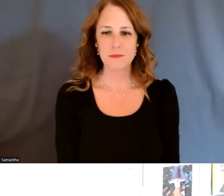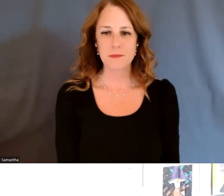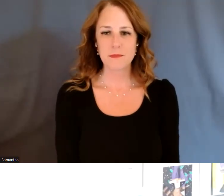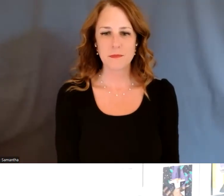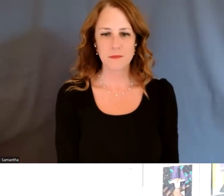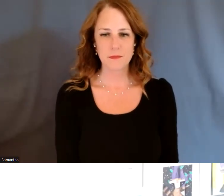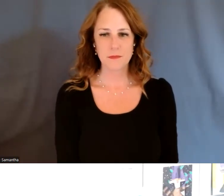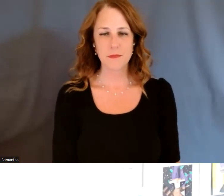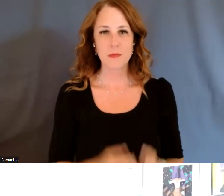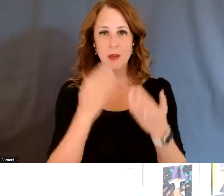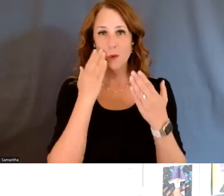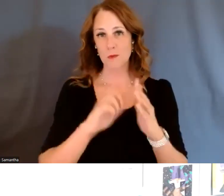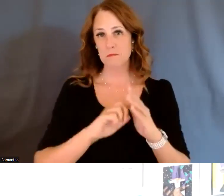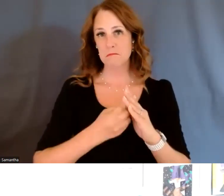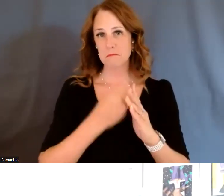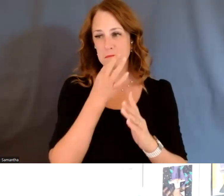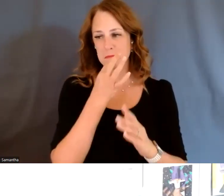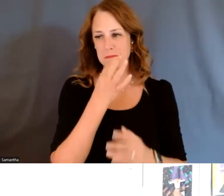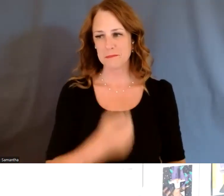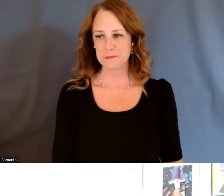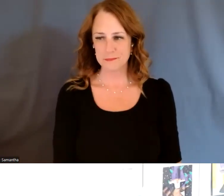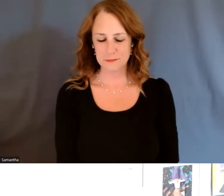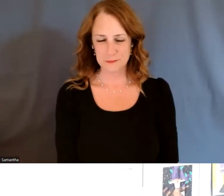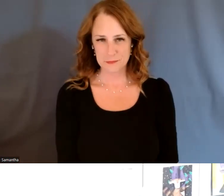And we'll get started shortly.